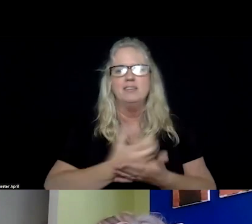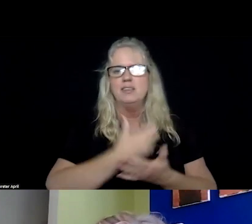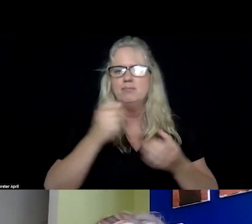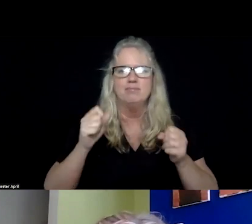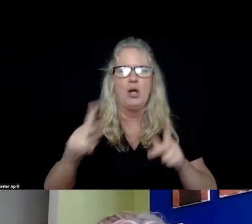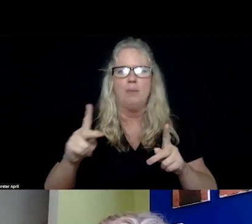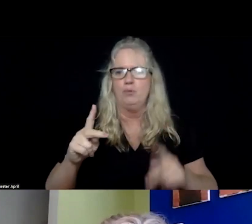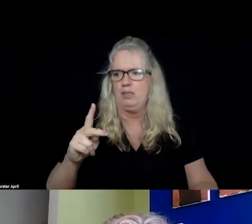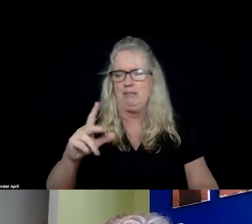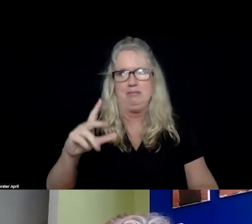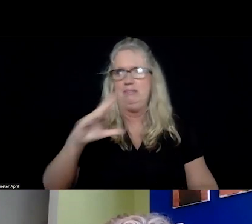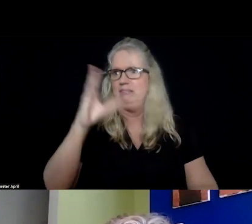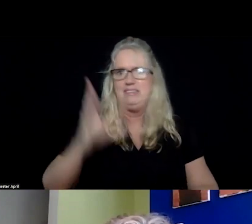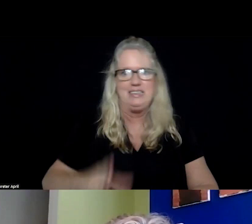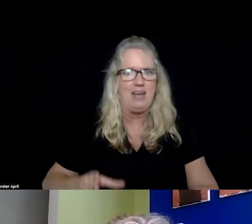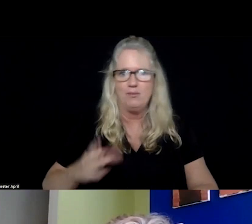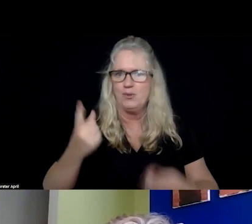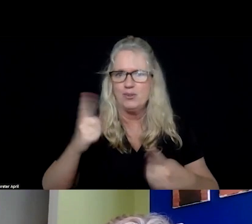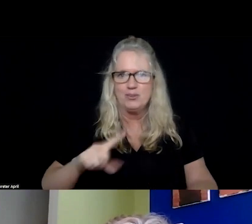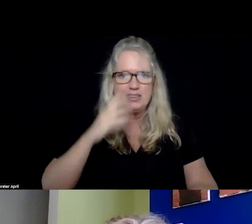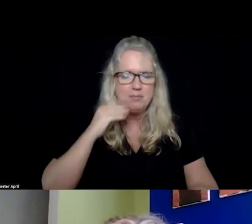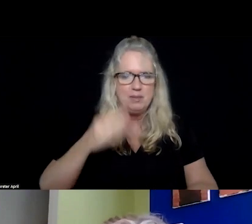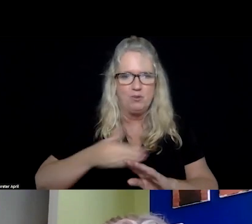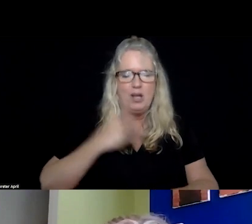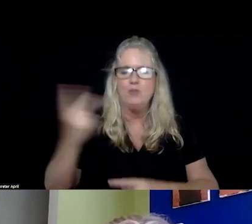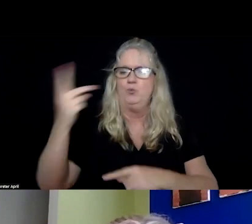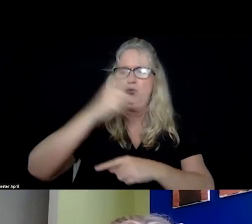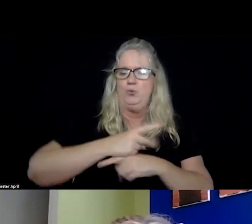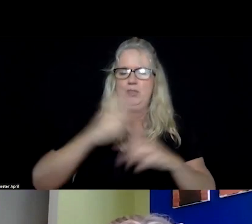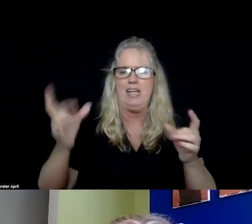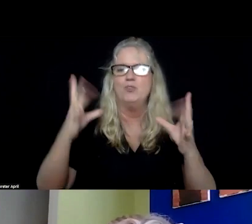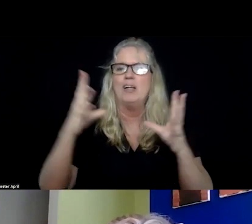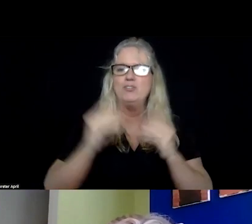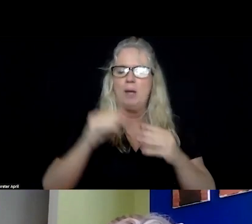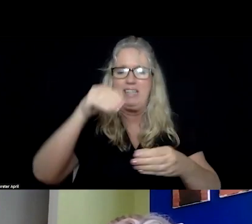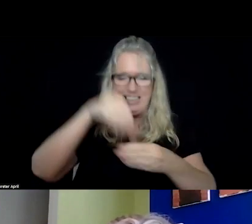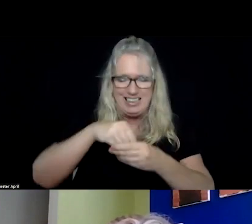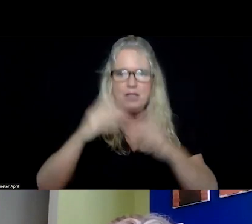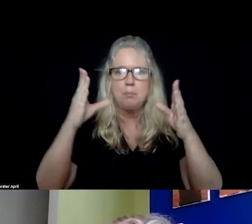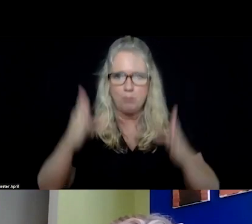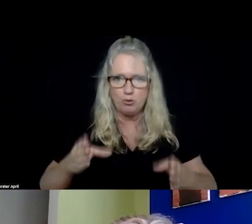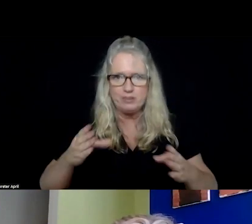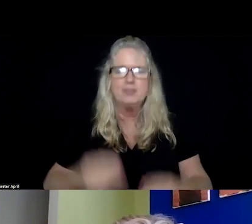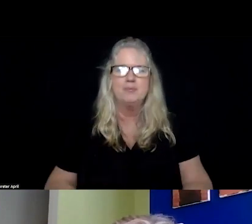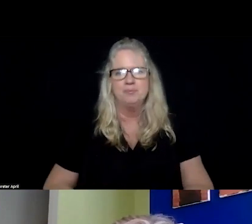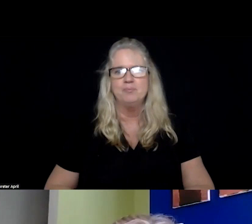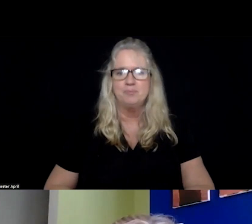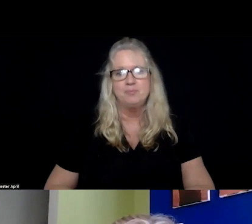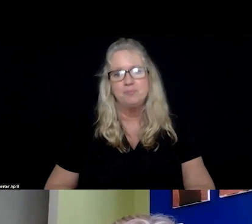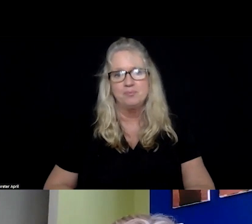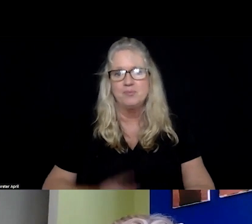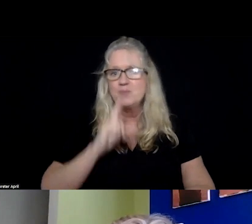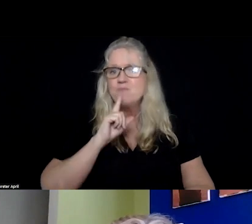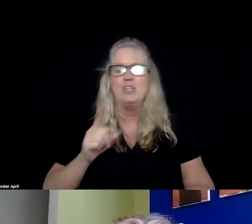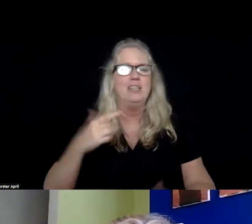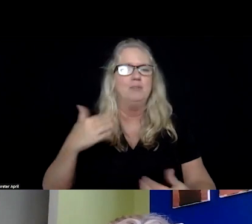ever been done before to have a 2-day Crisis Jam in person. So really super